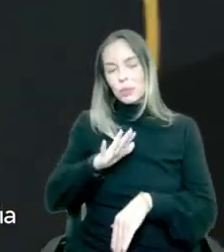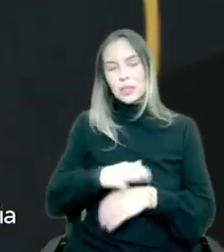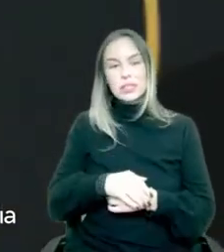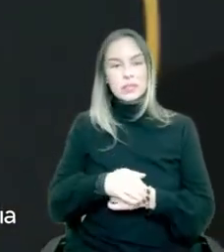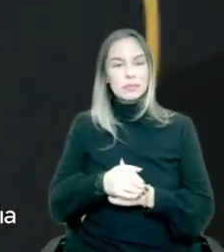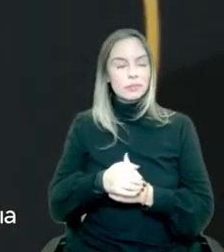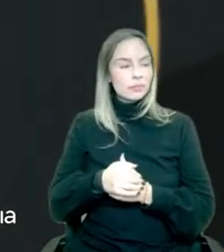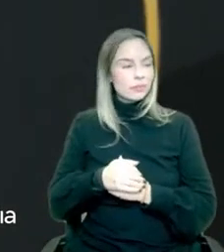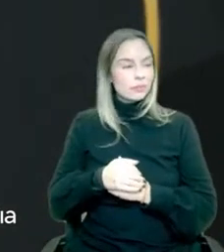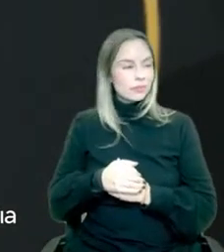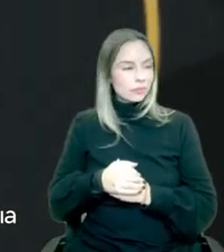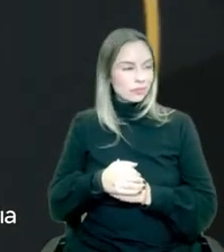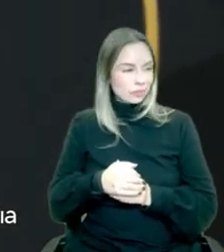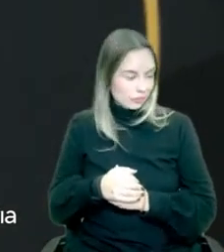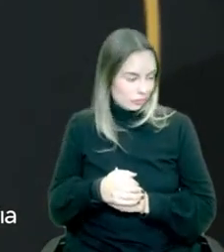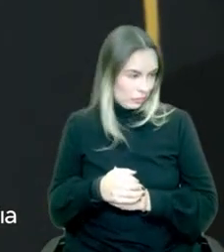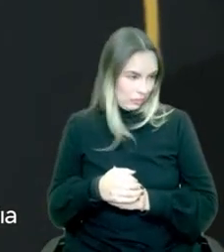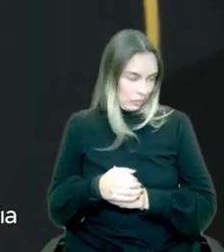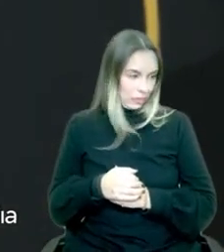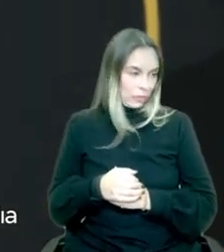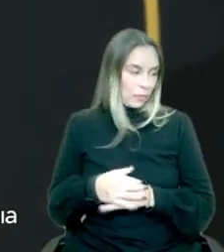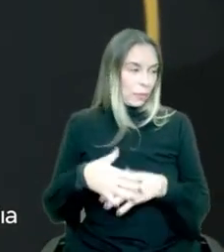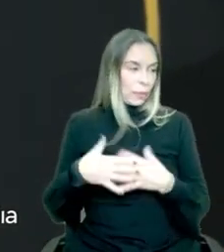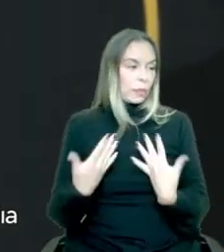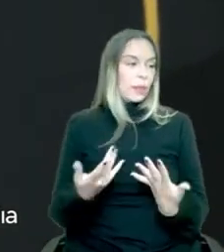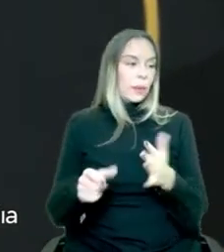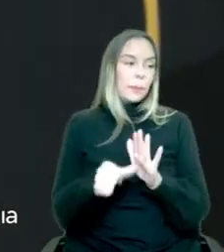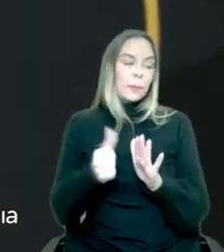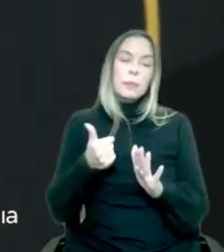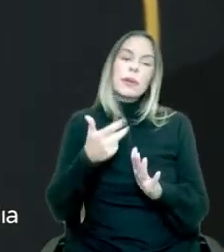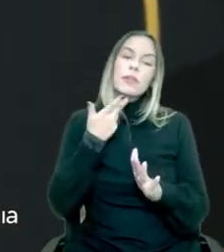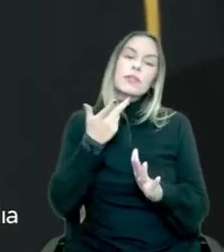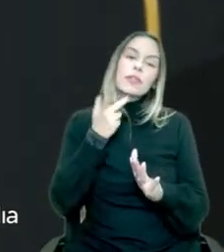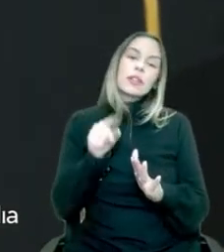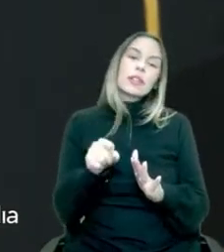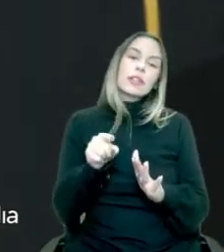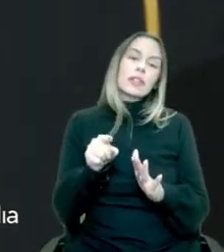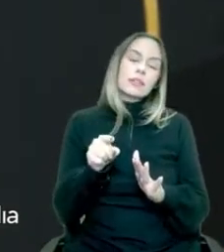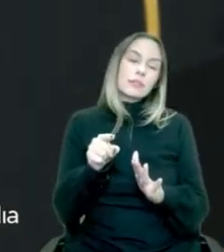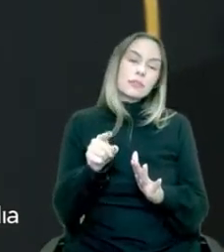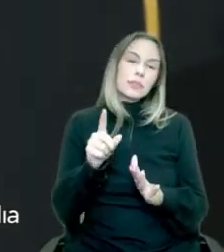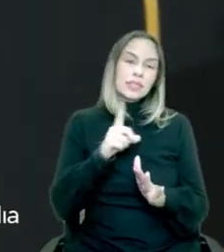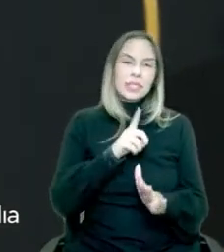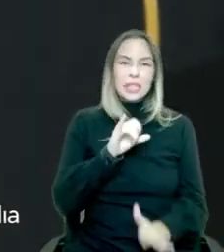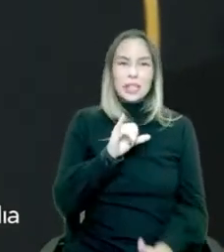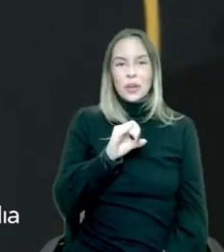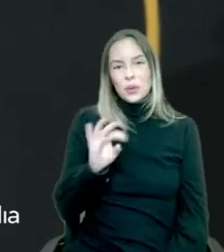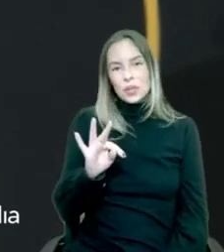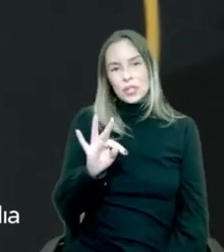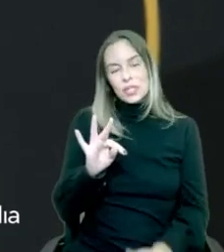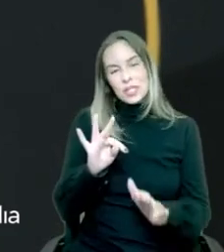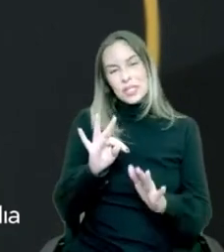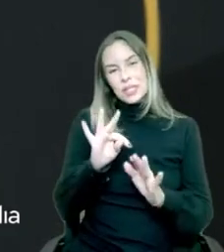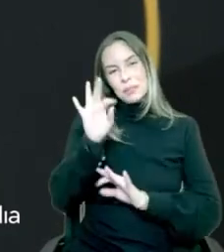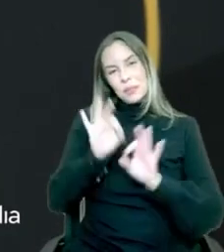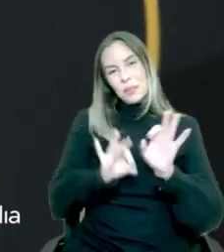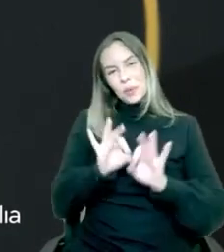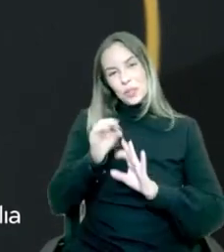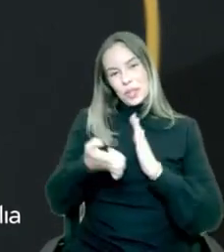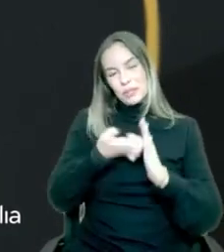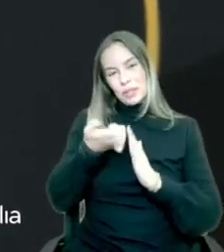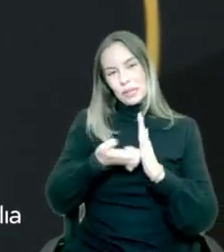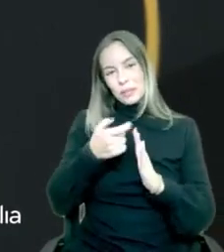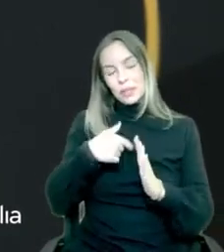first of all, a little bit more. We're a IoT product company. I would say we've been on the market, product's been on the market